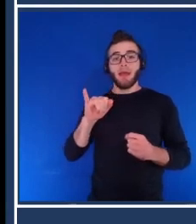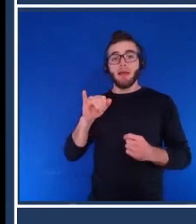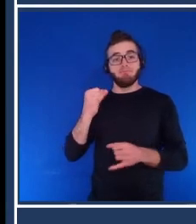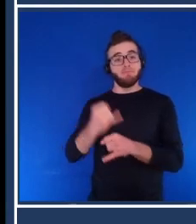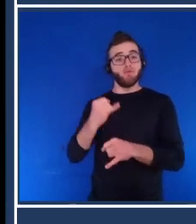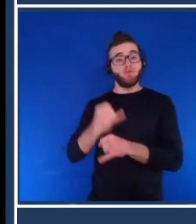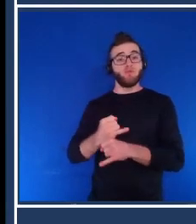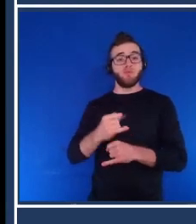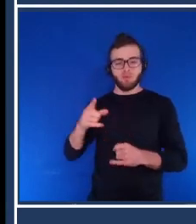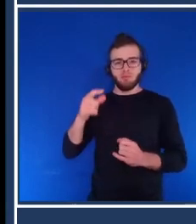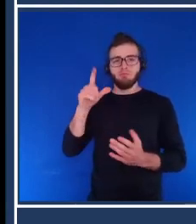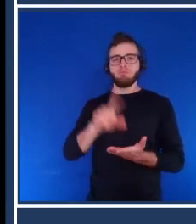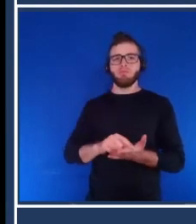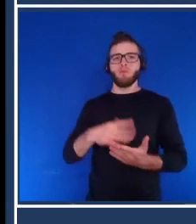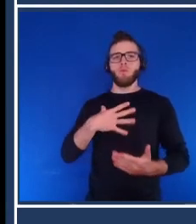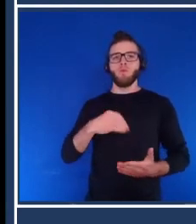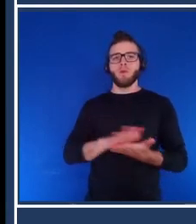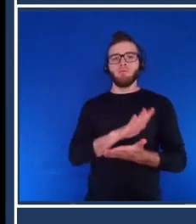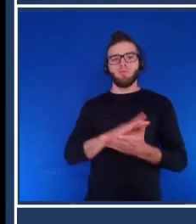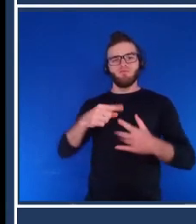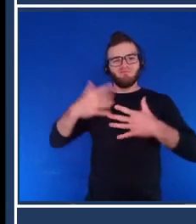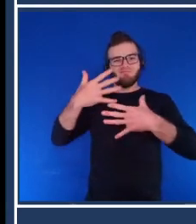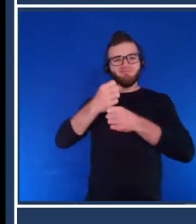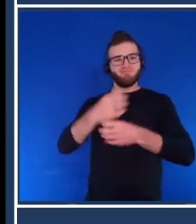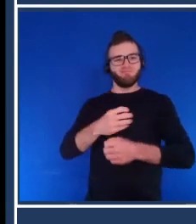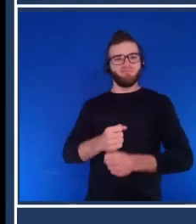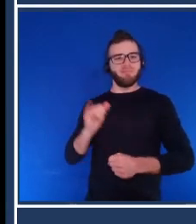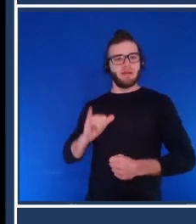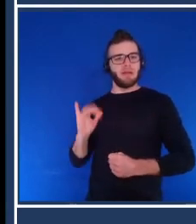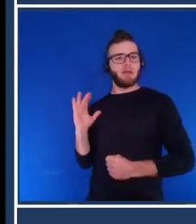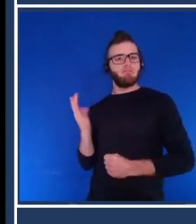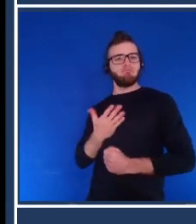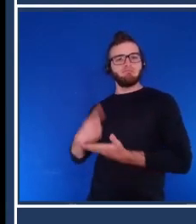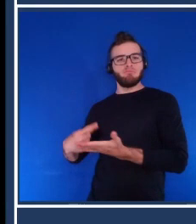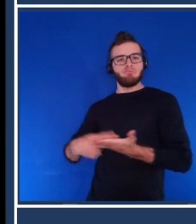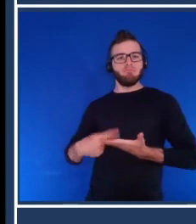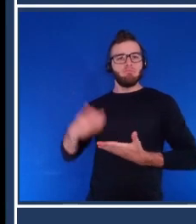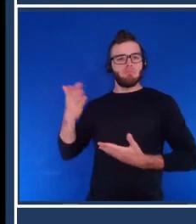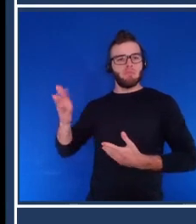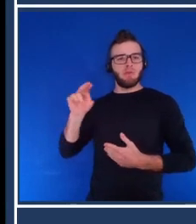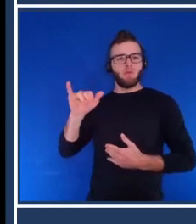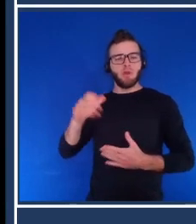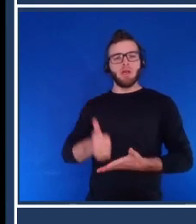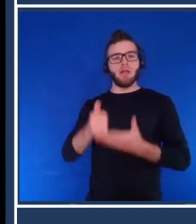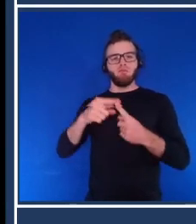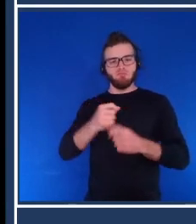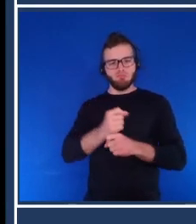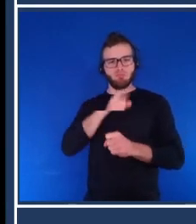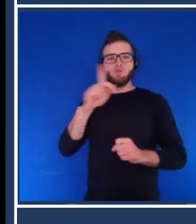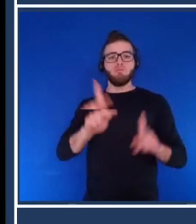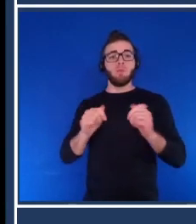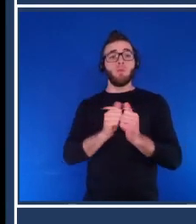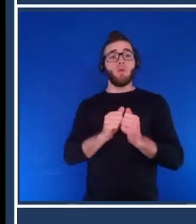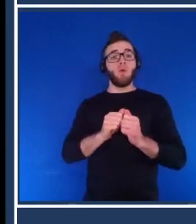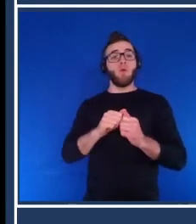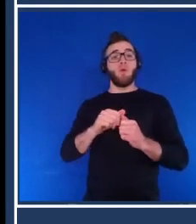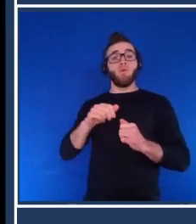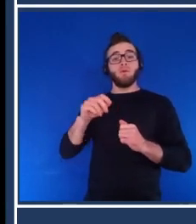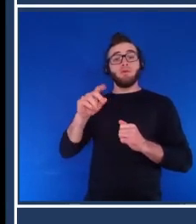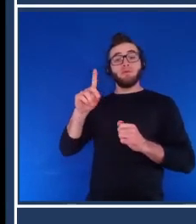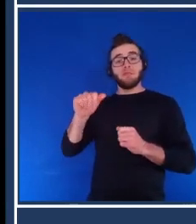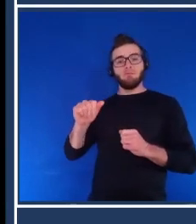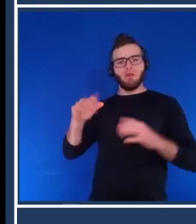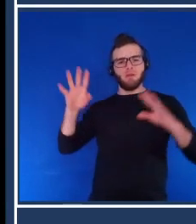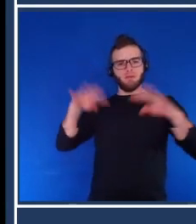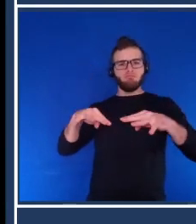that summarizes the key aspects of those conversations, helping ensure visibility of people with disabilities as a key constituency